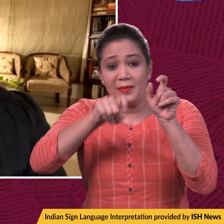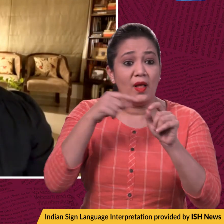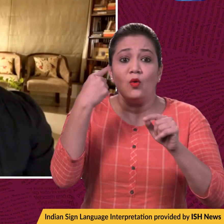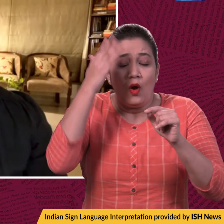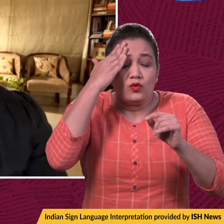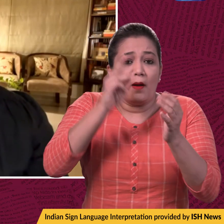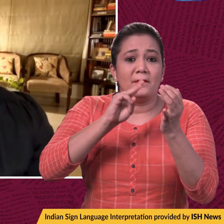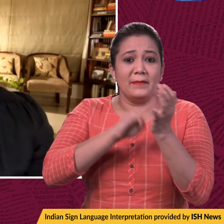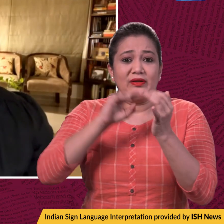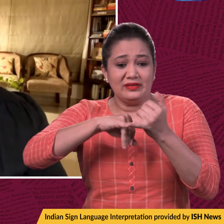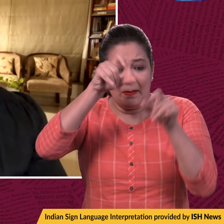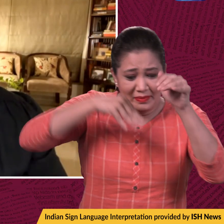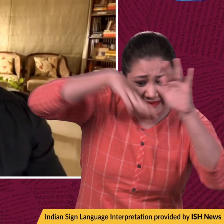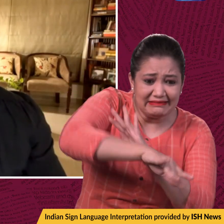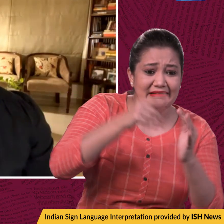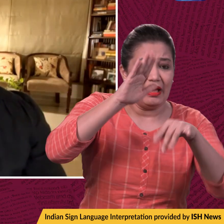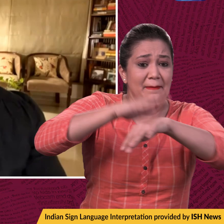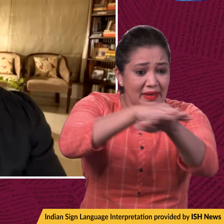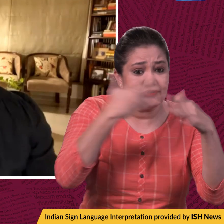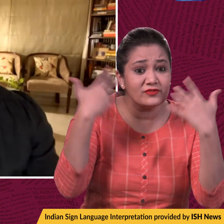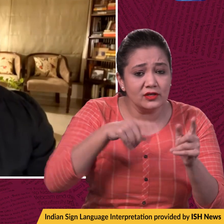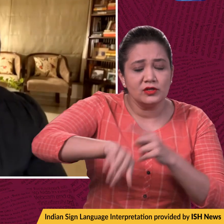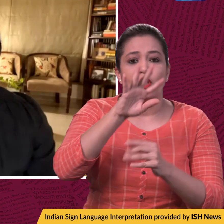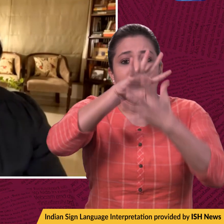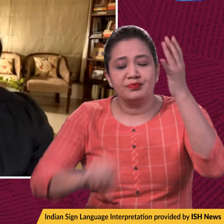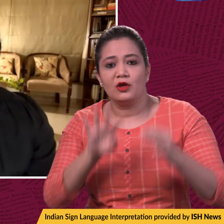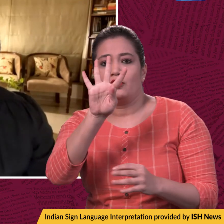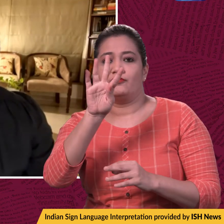43,797 identified manual scavengers working in that job,